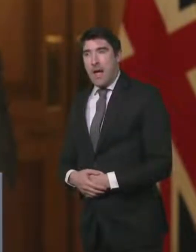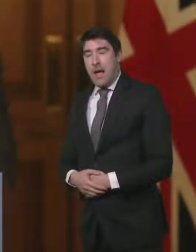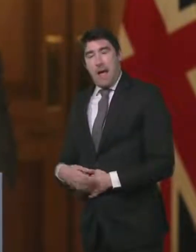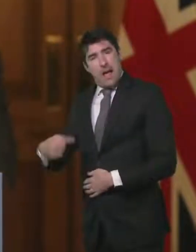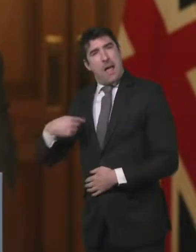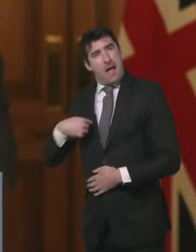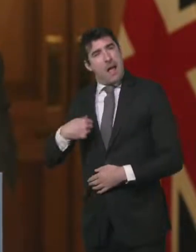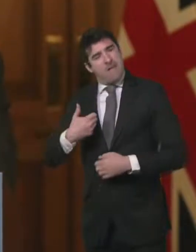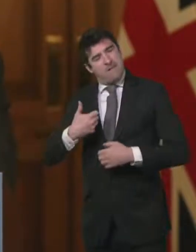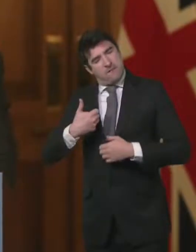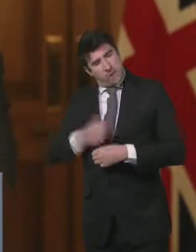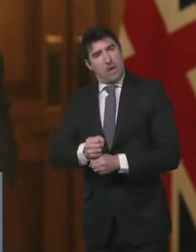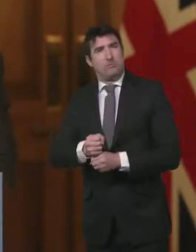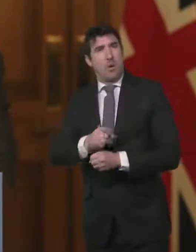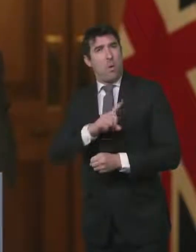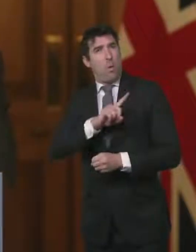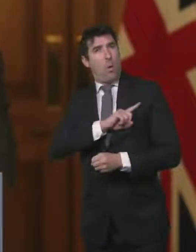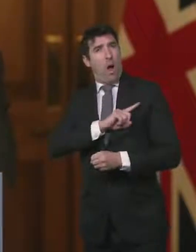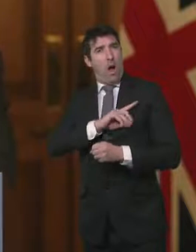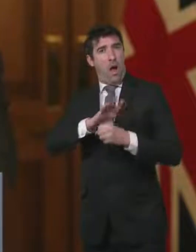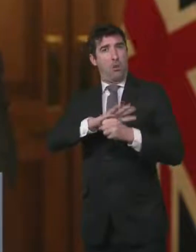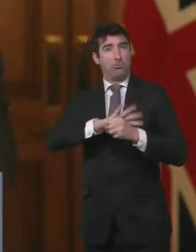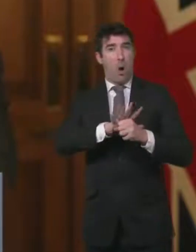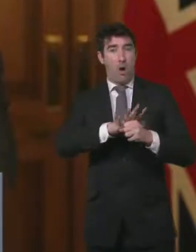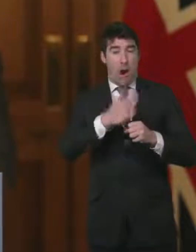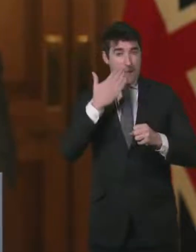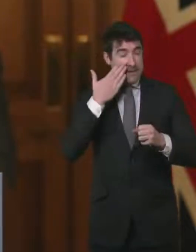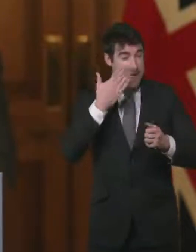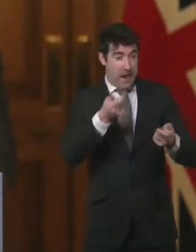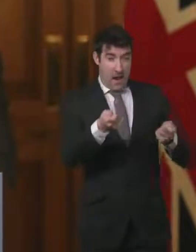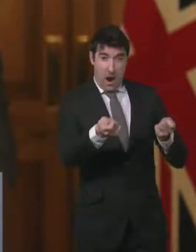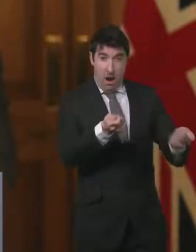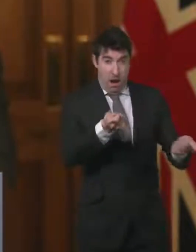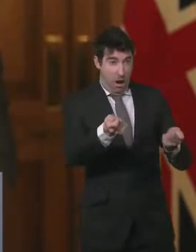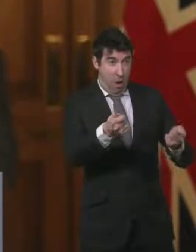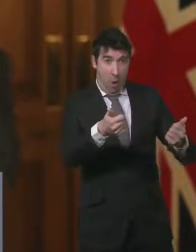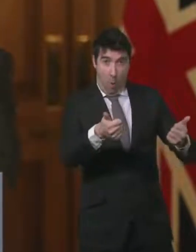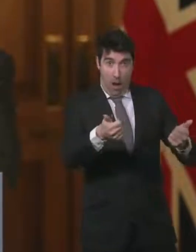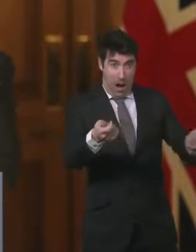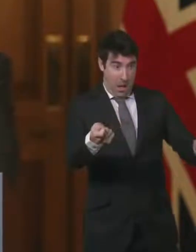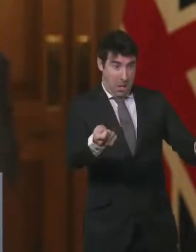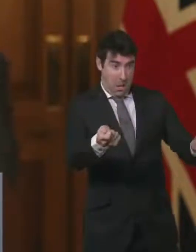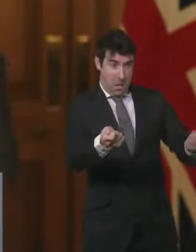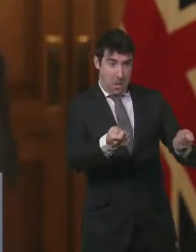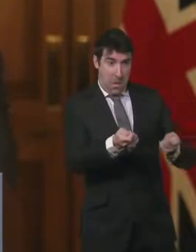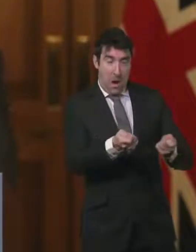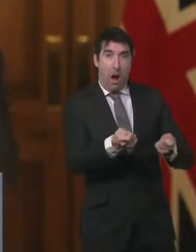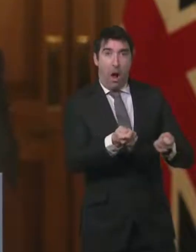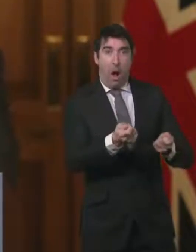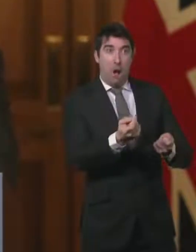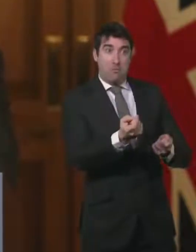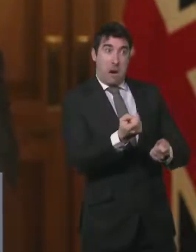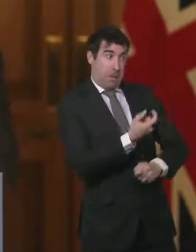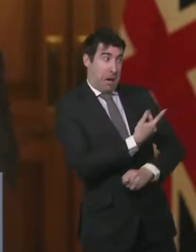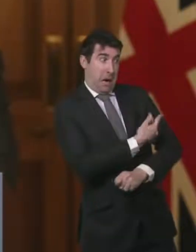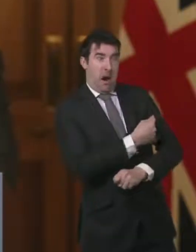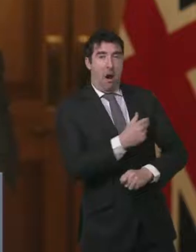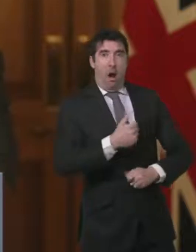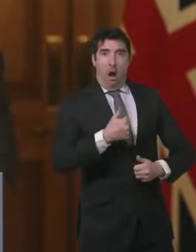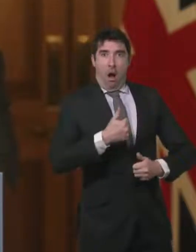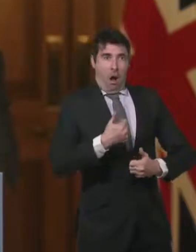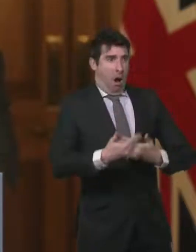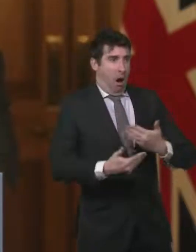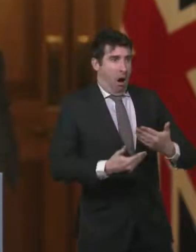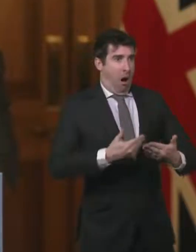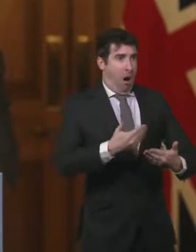many parts of the UK, not all of it, but many parts of it, and that's necessitated these tough measures